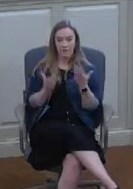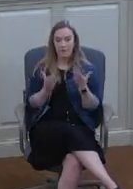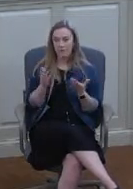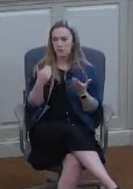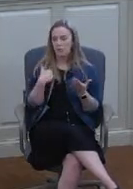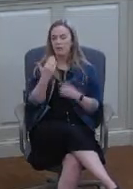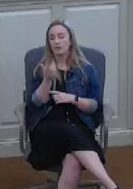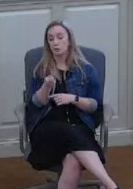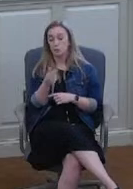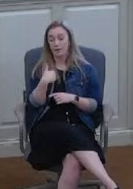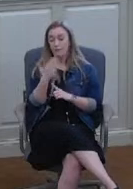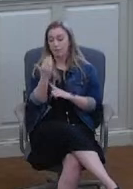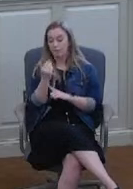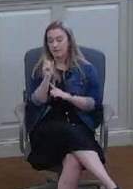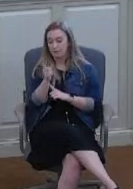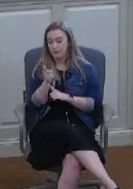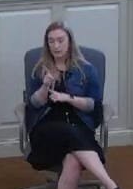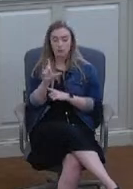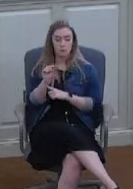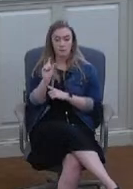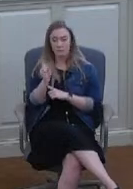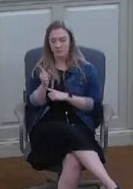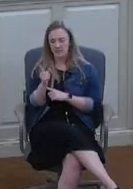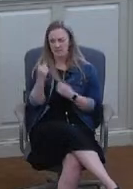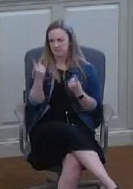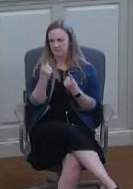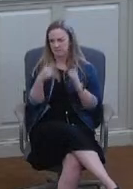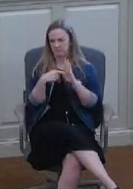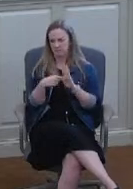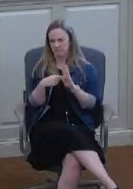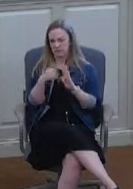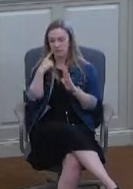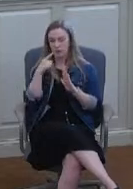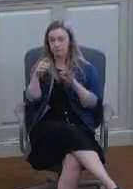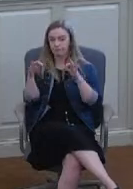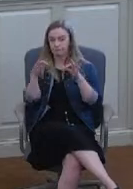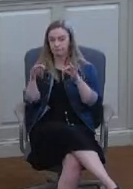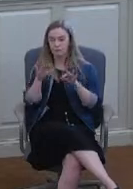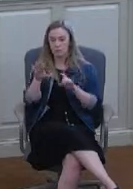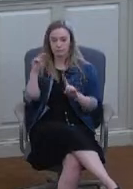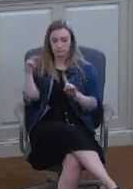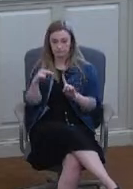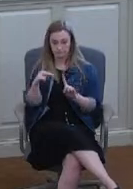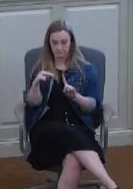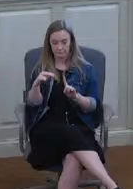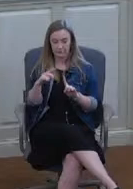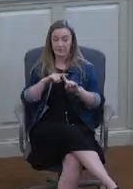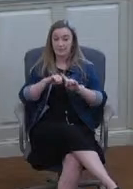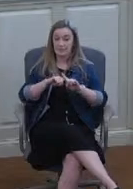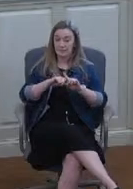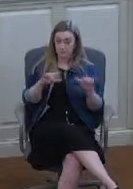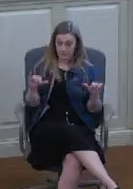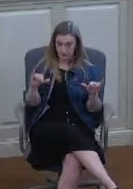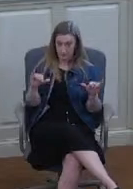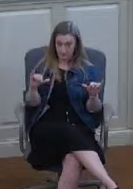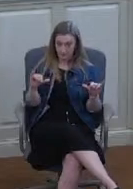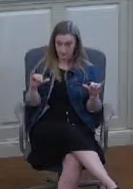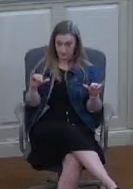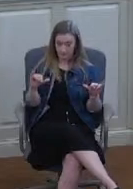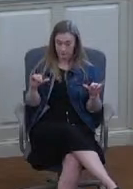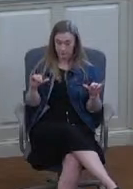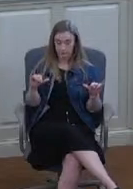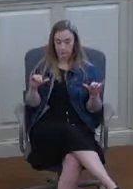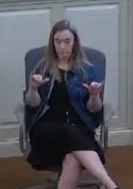have 15 minutes, you have 20 minutes, something like that to kind of state your case. And at the same time, for